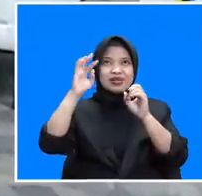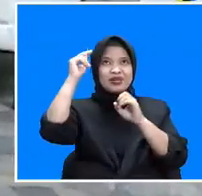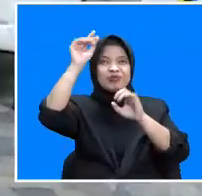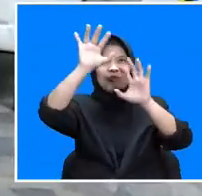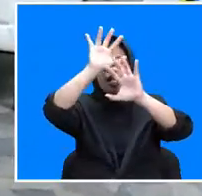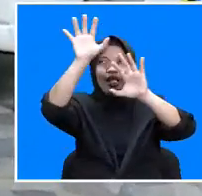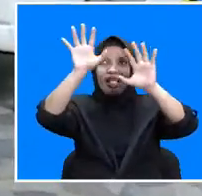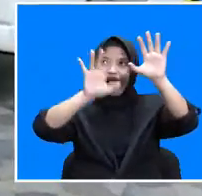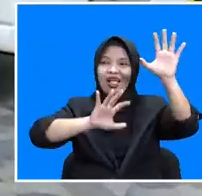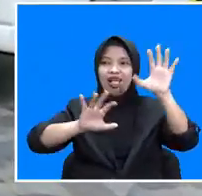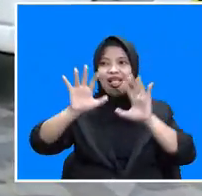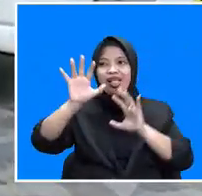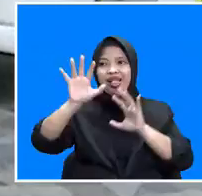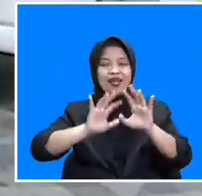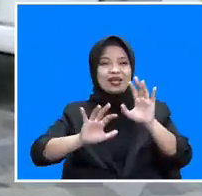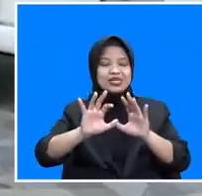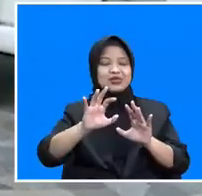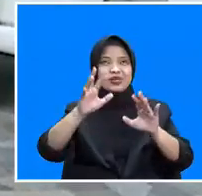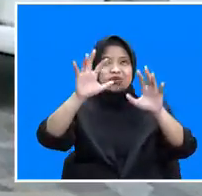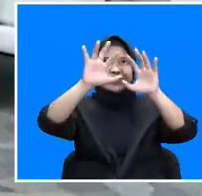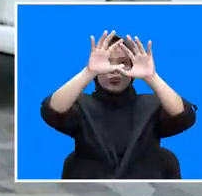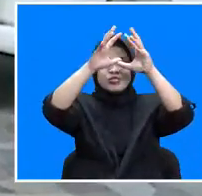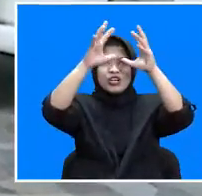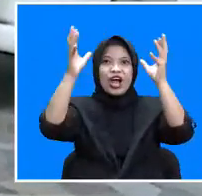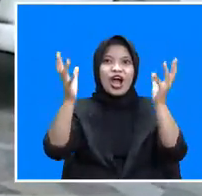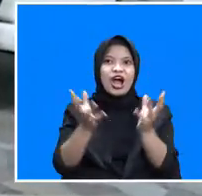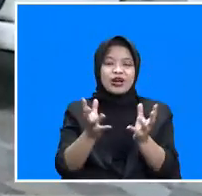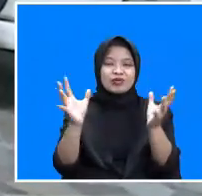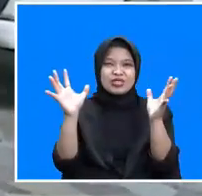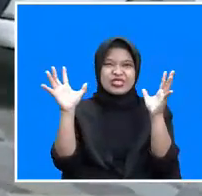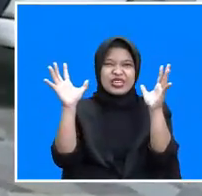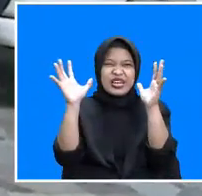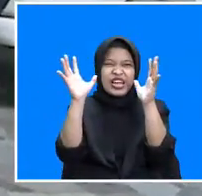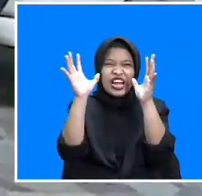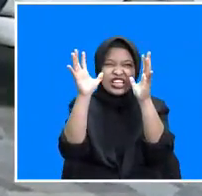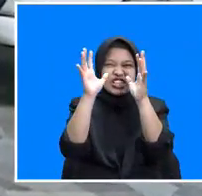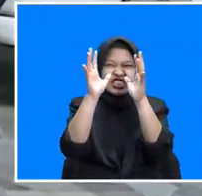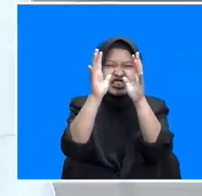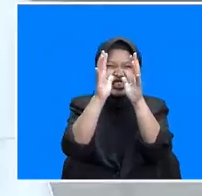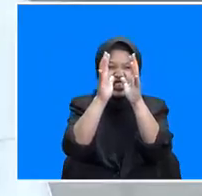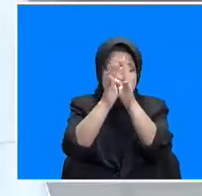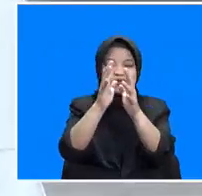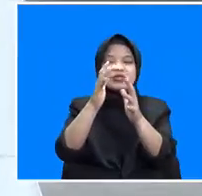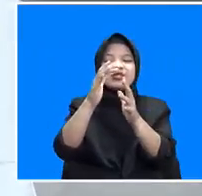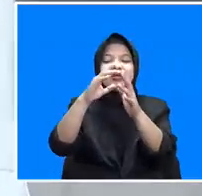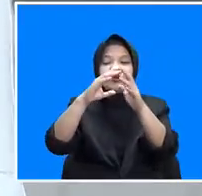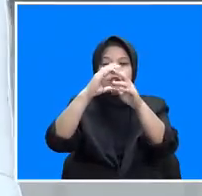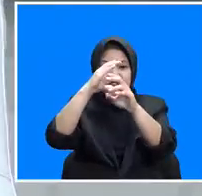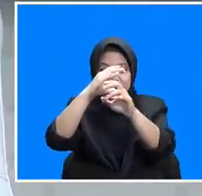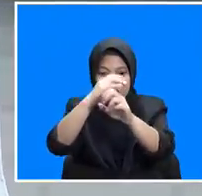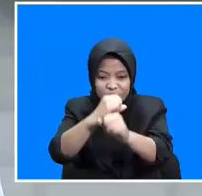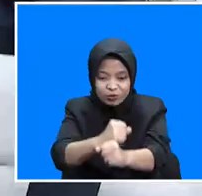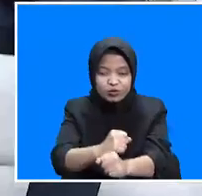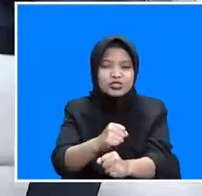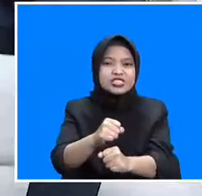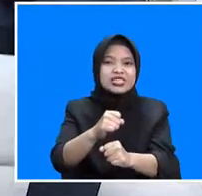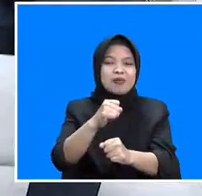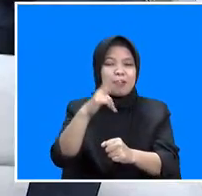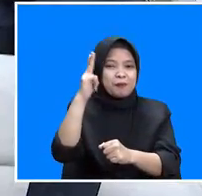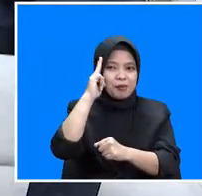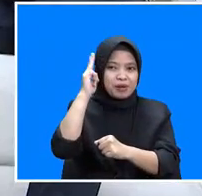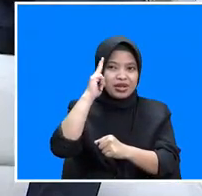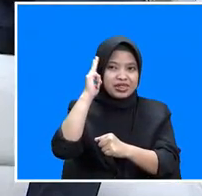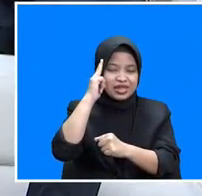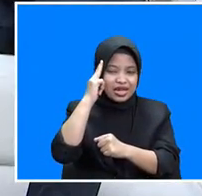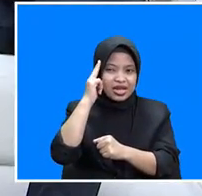a bit smaller, and then going more focus, and then focusing on subnational government. So it's